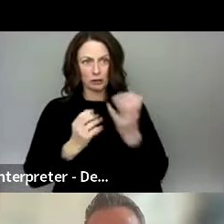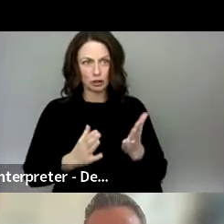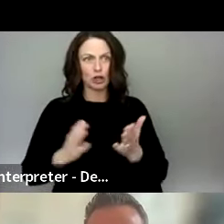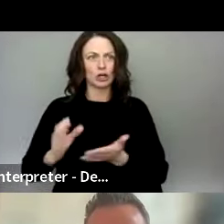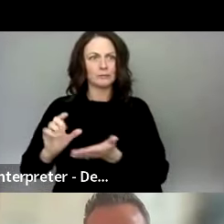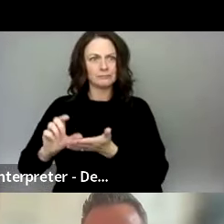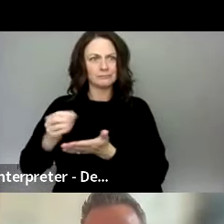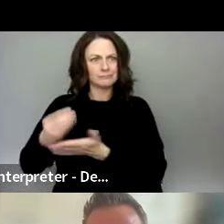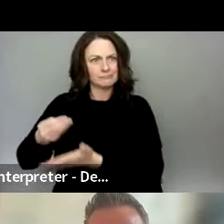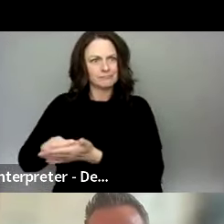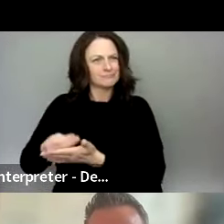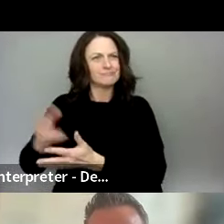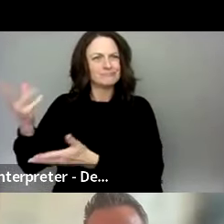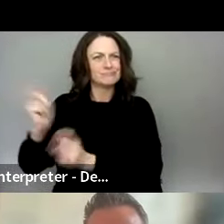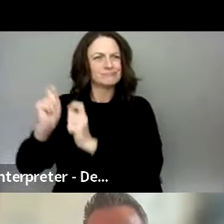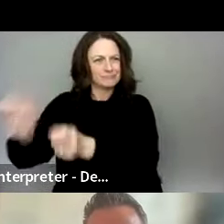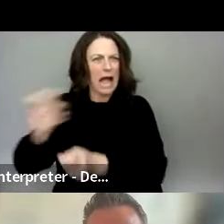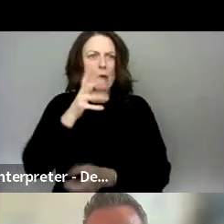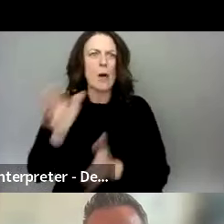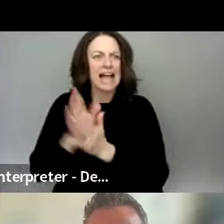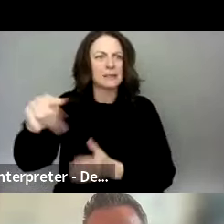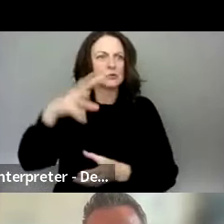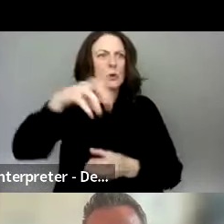scholarship, I'll ask them to include that.